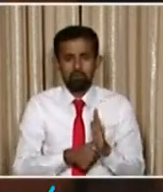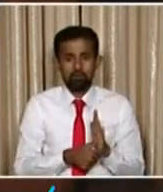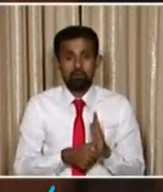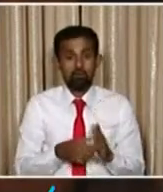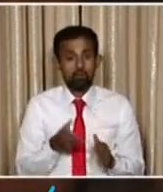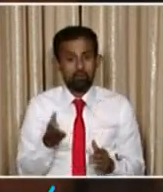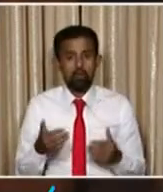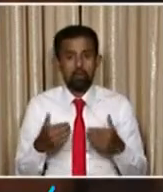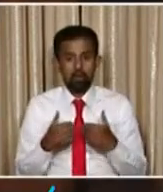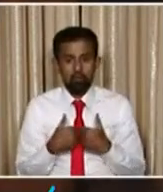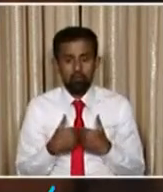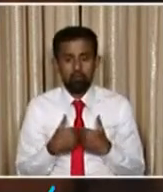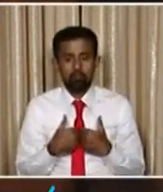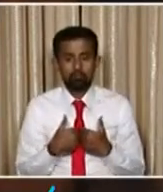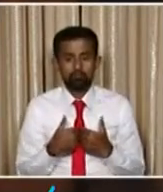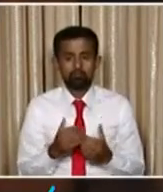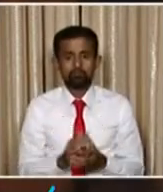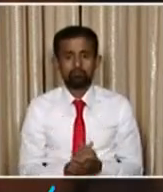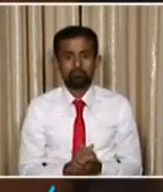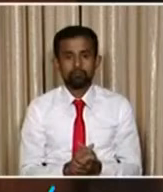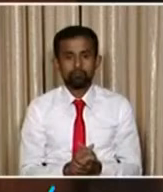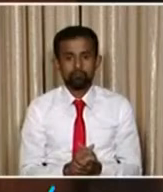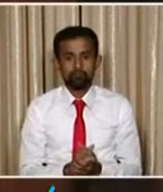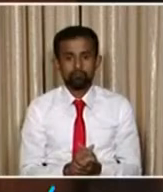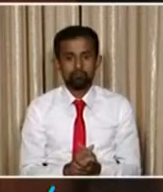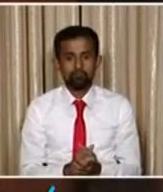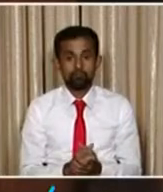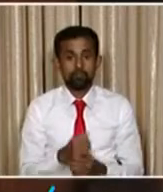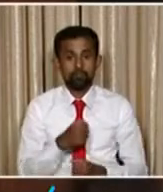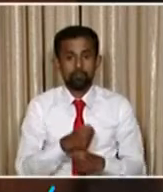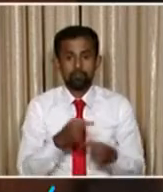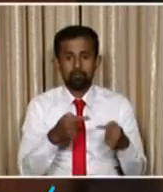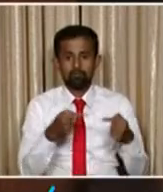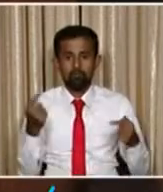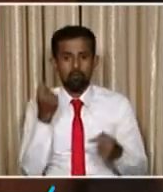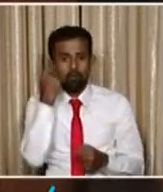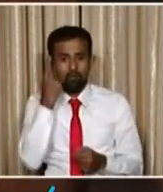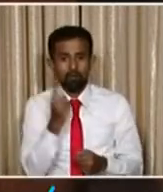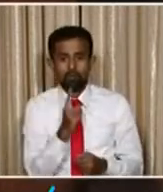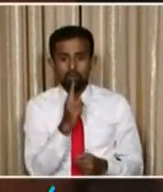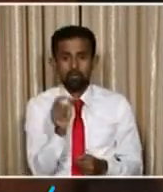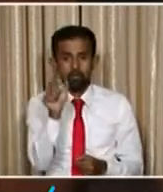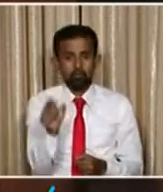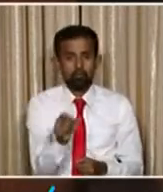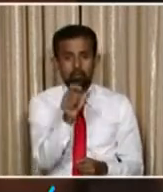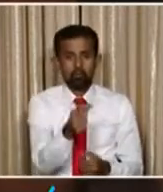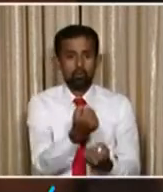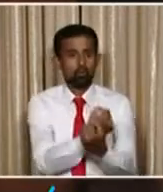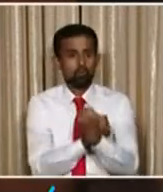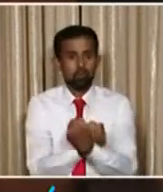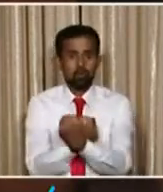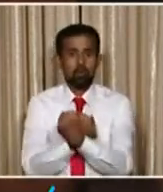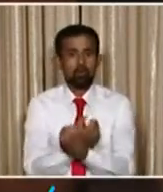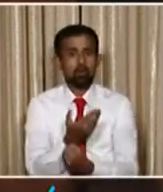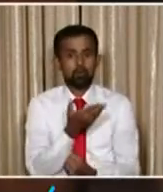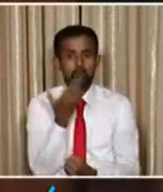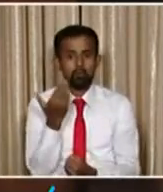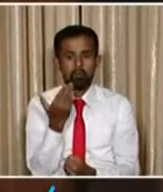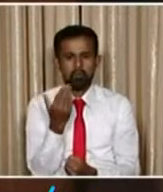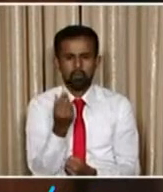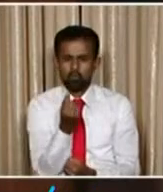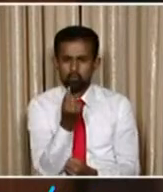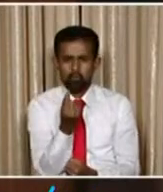with minority opinions in this country. So this online safety bill, if it's brought, it will give the president immense amount of